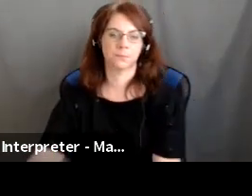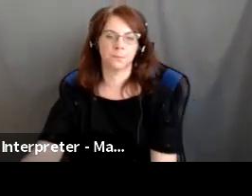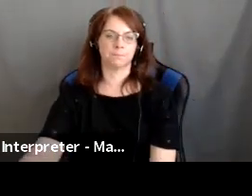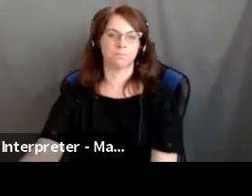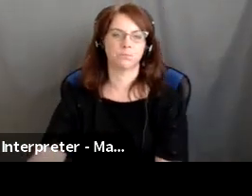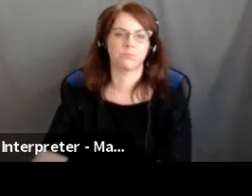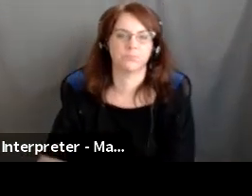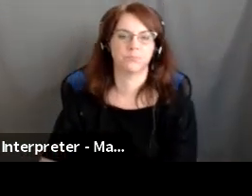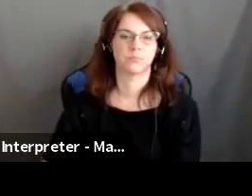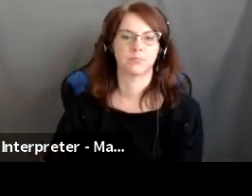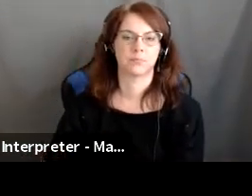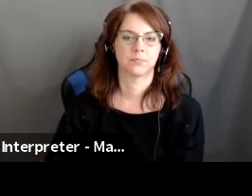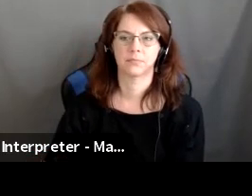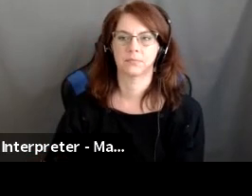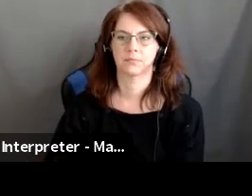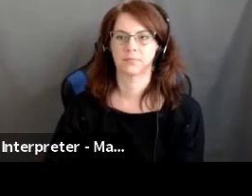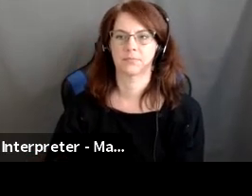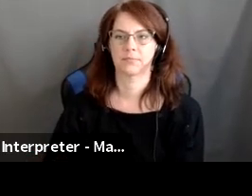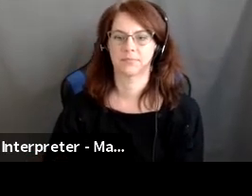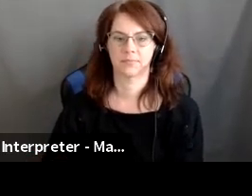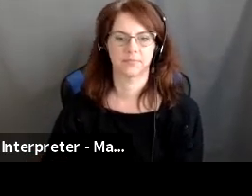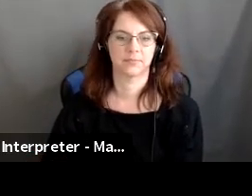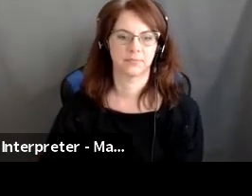Just giving it to 10:03.